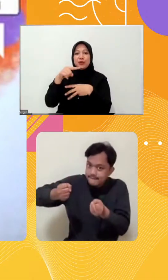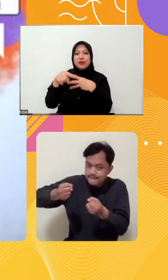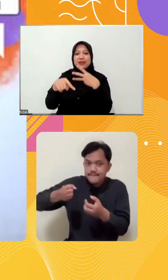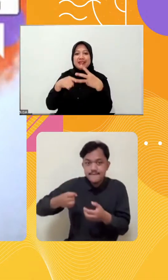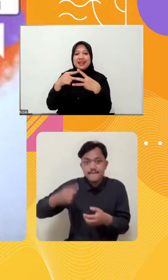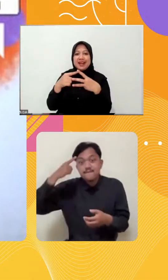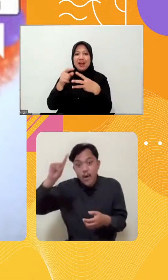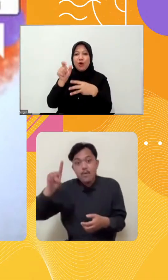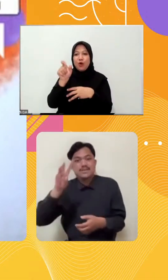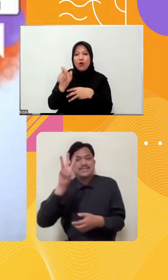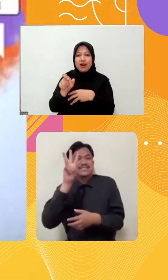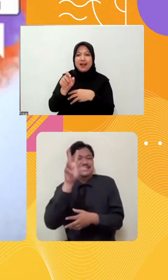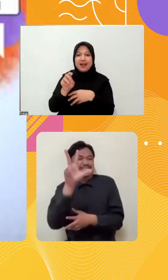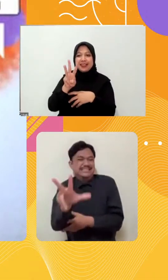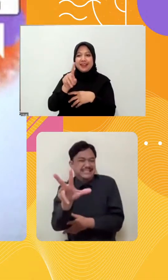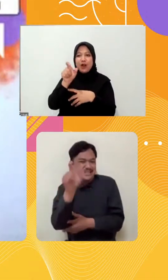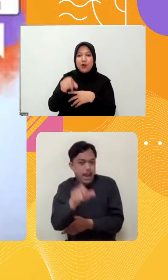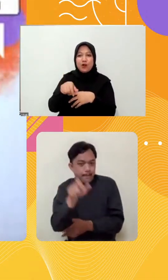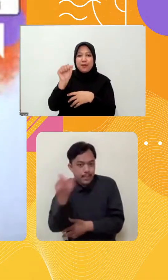1-year subscription